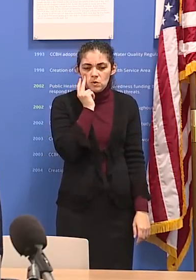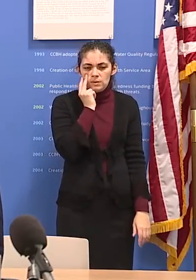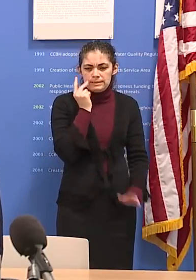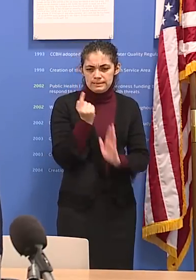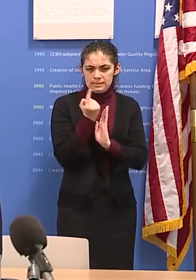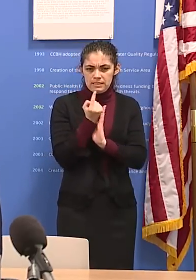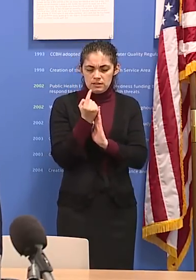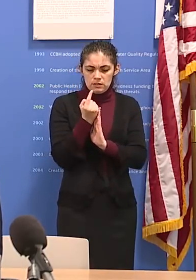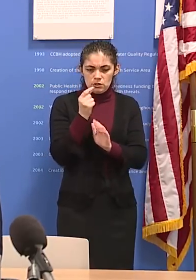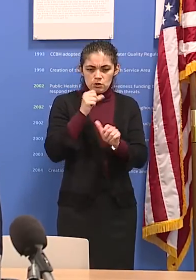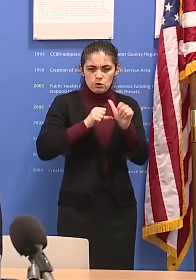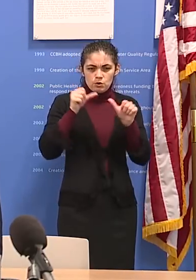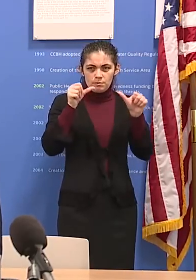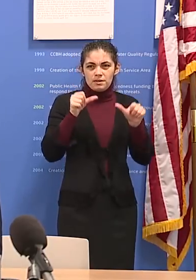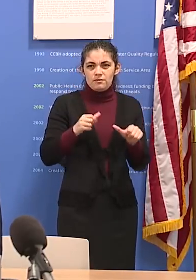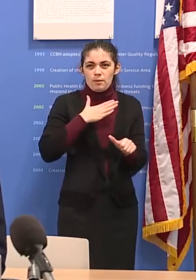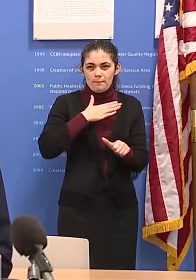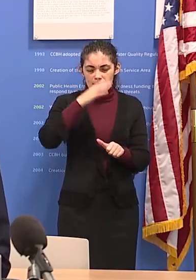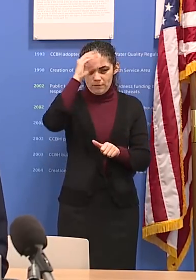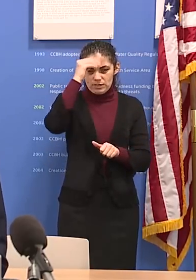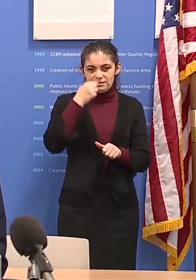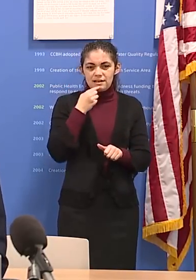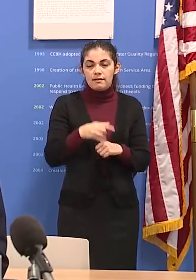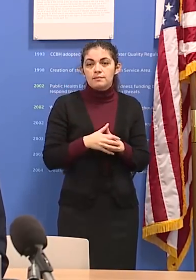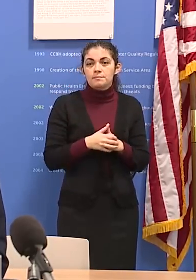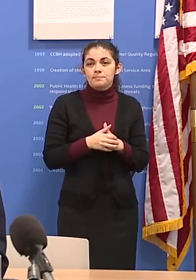on social media from one of my boys that said,